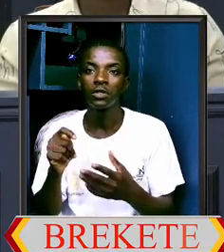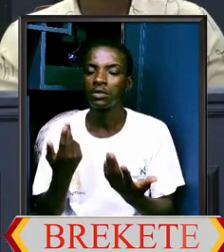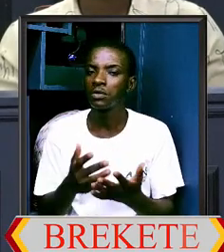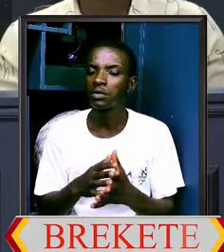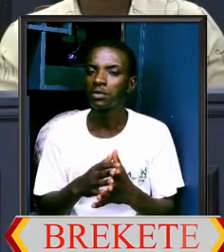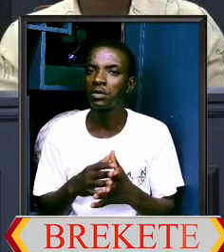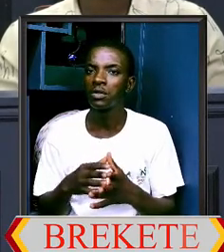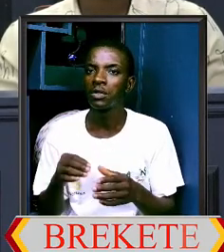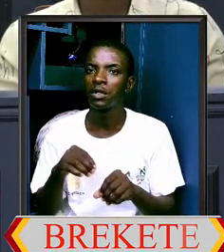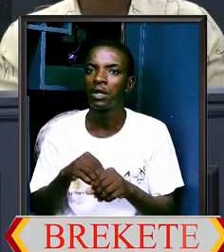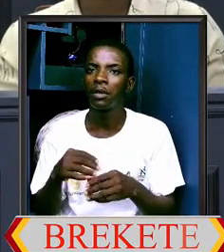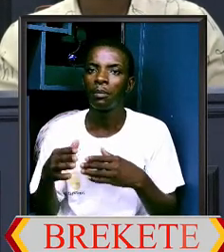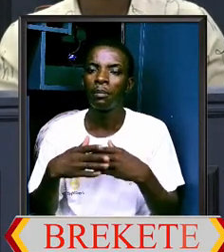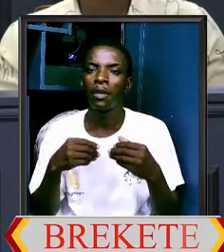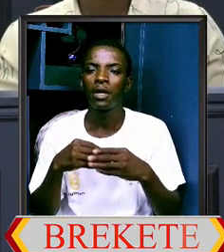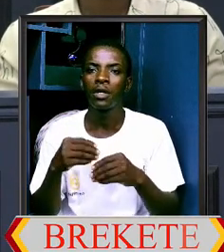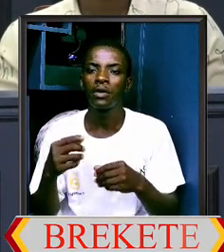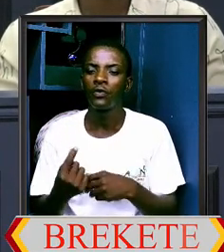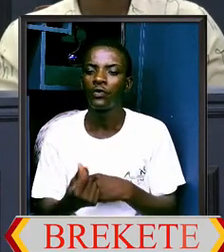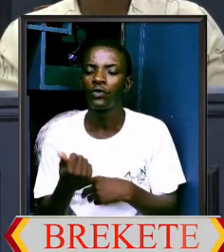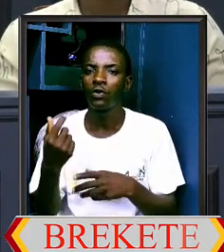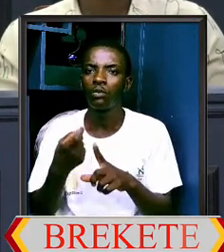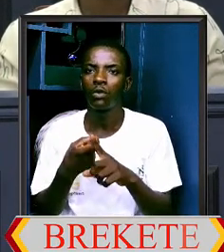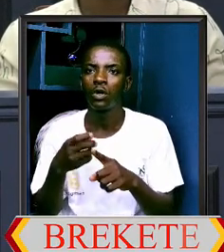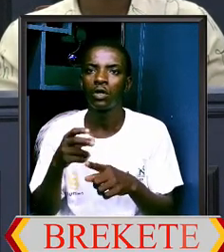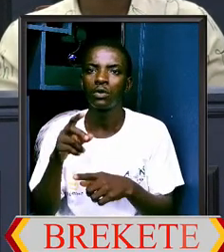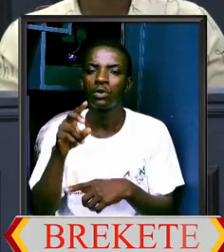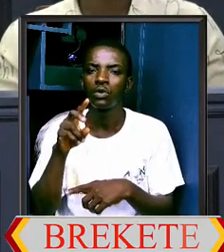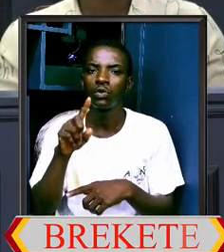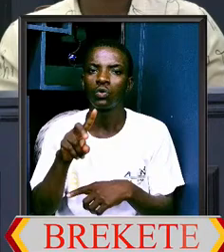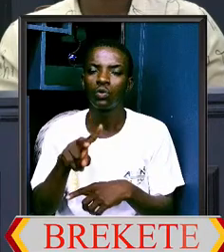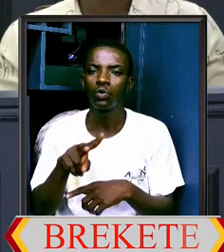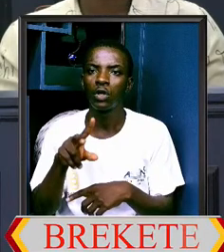naira. In a matter of few months, now be